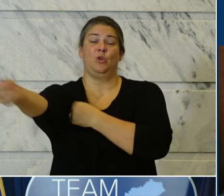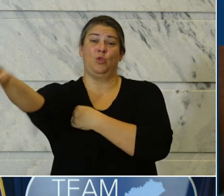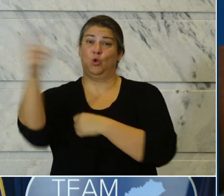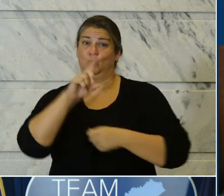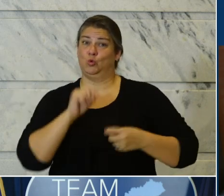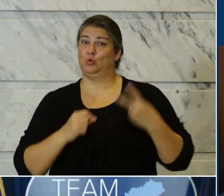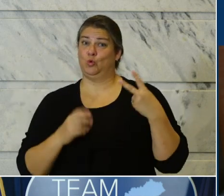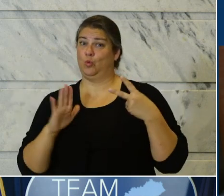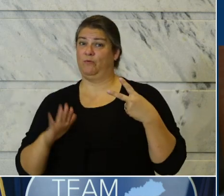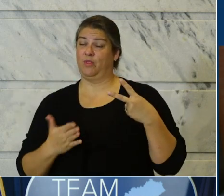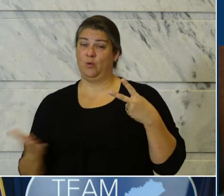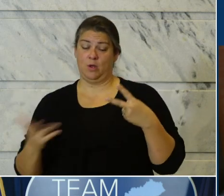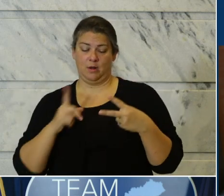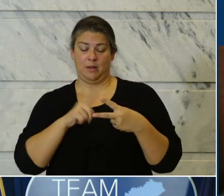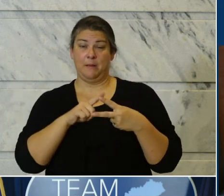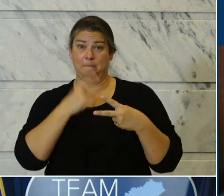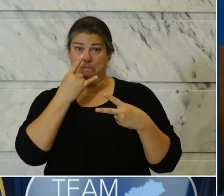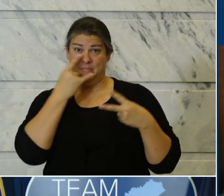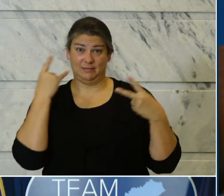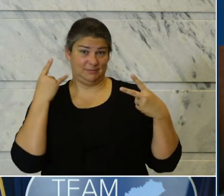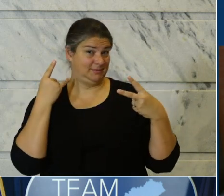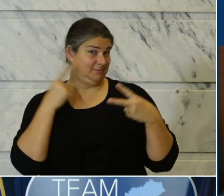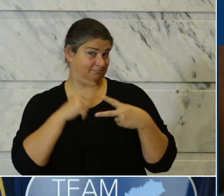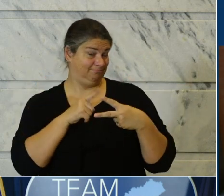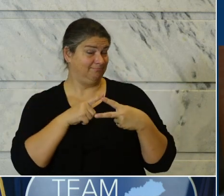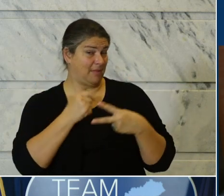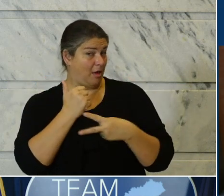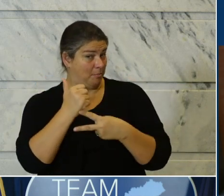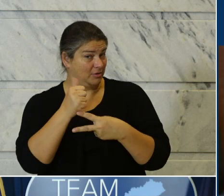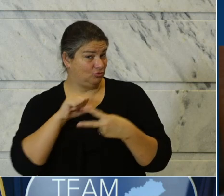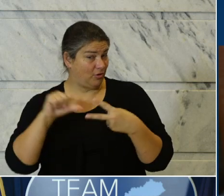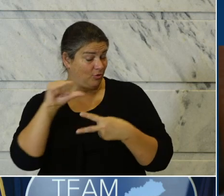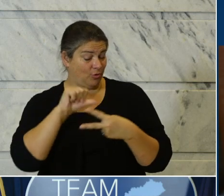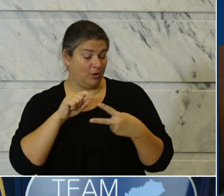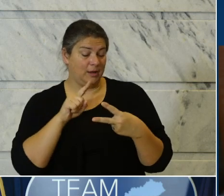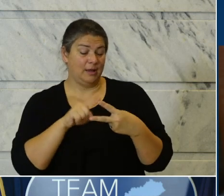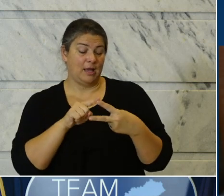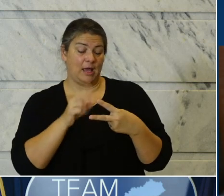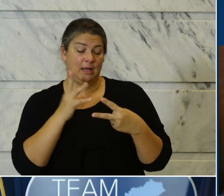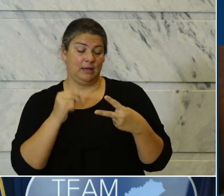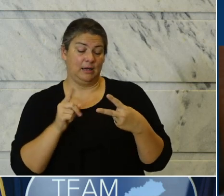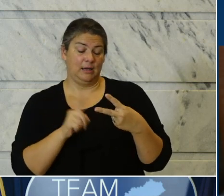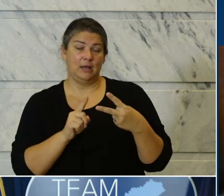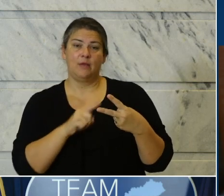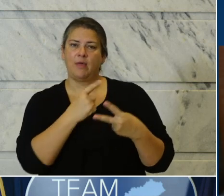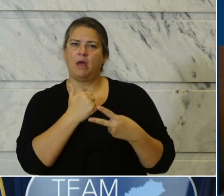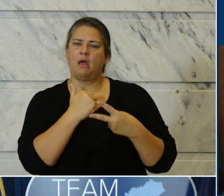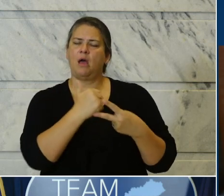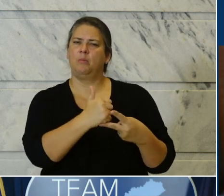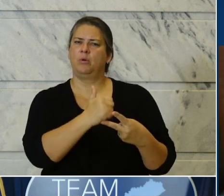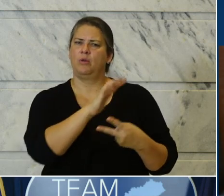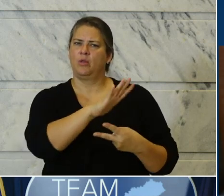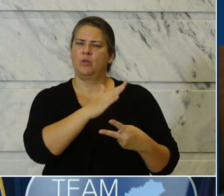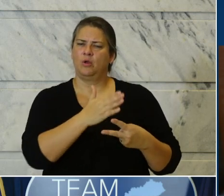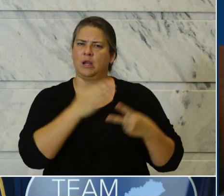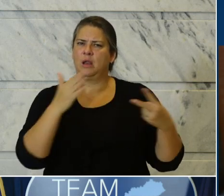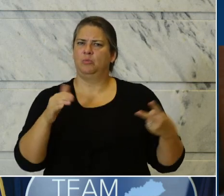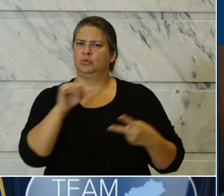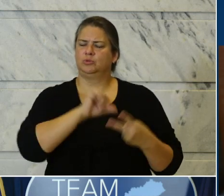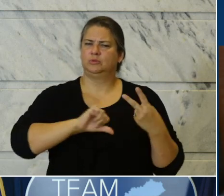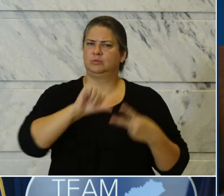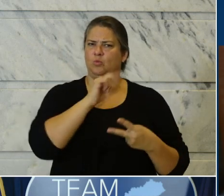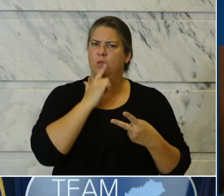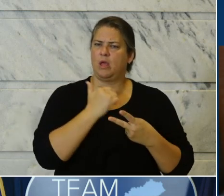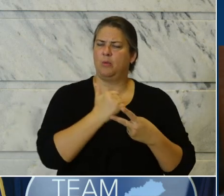here. They are wearing a mask, which helps their fellow human being, their neighbors, and they're helping their fellow human being and their